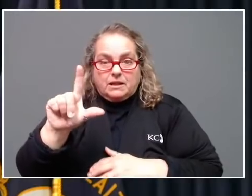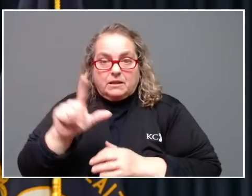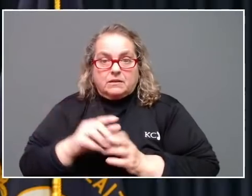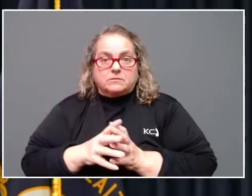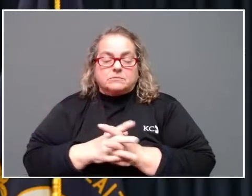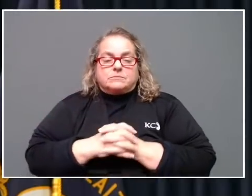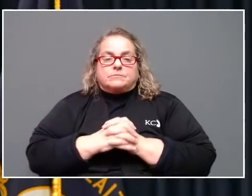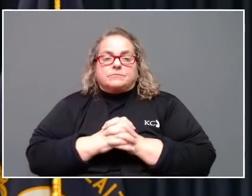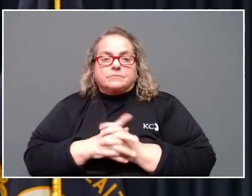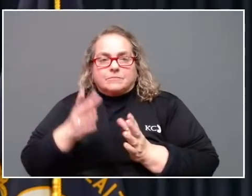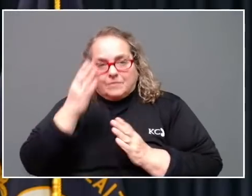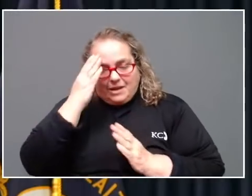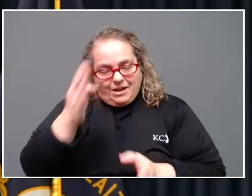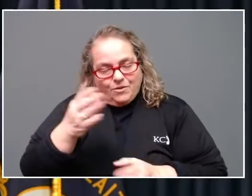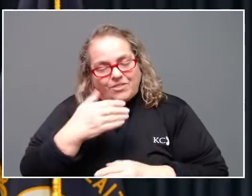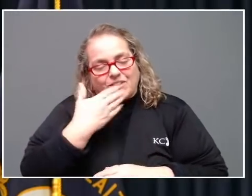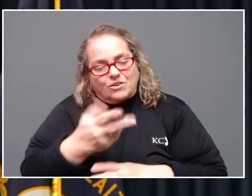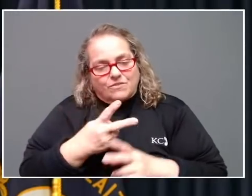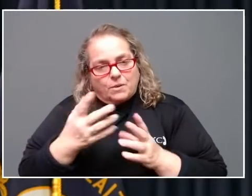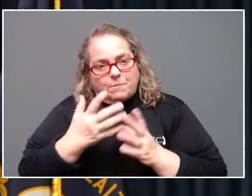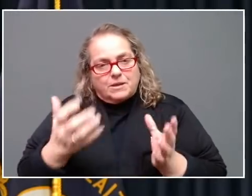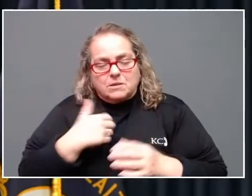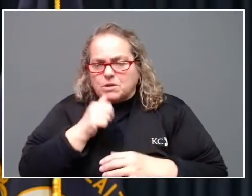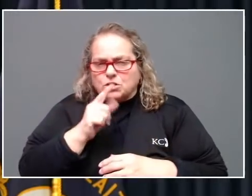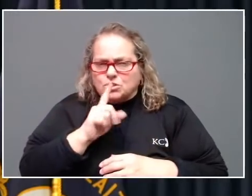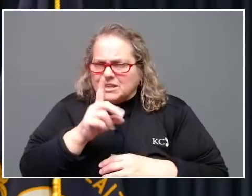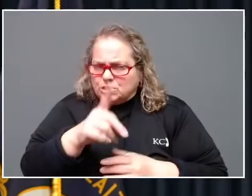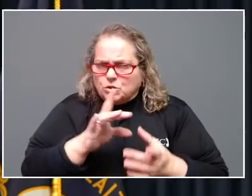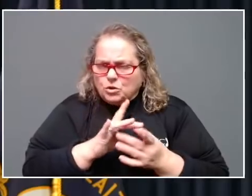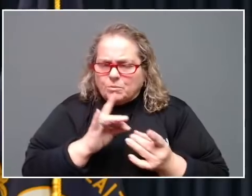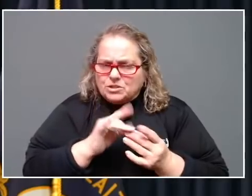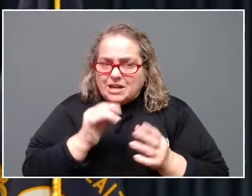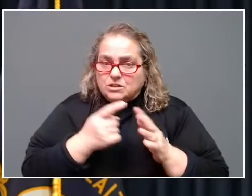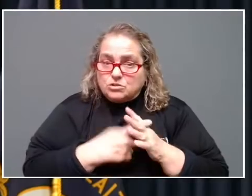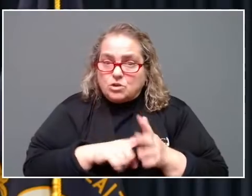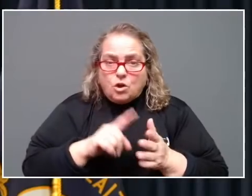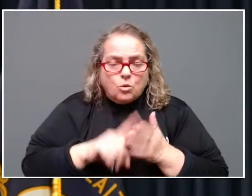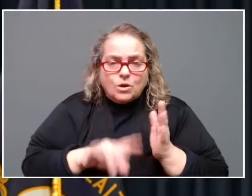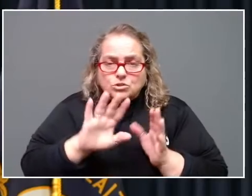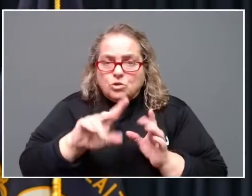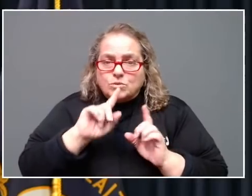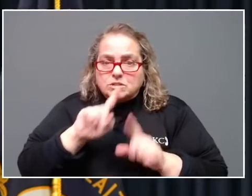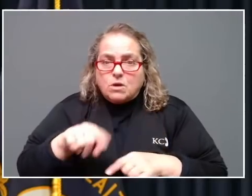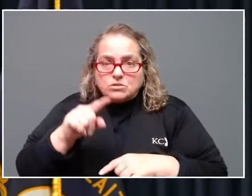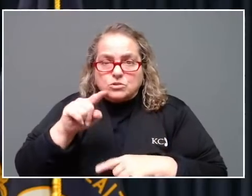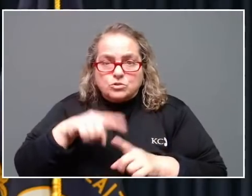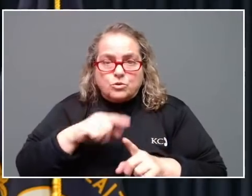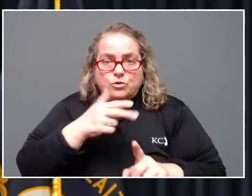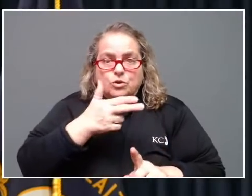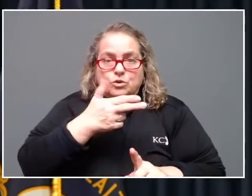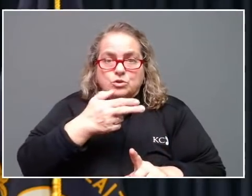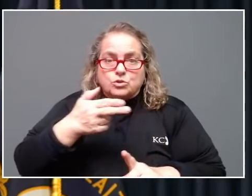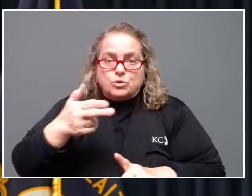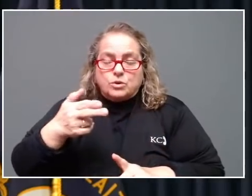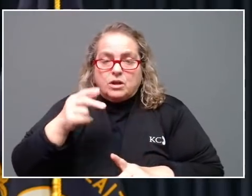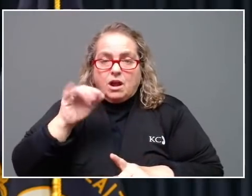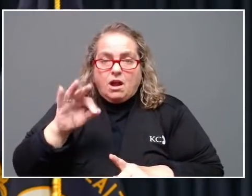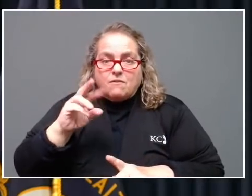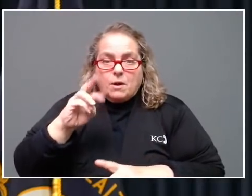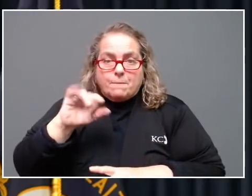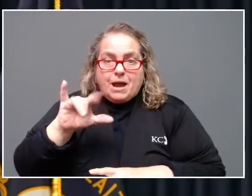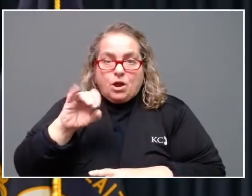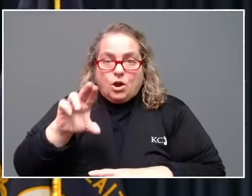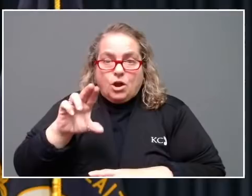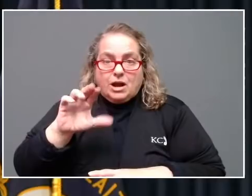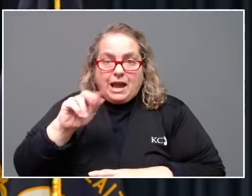Hi, thank you very much. I'm not sure if you mentioned this at the start, but what's your response to the shooting of the mayoral candidate in Louisville, Craig Greenberg,